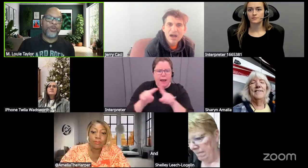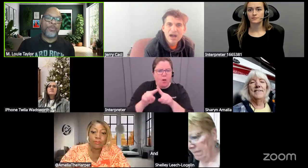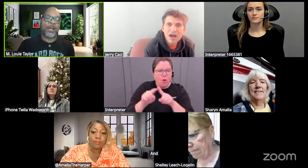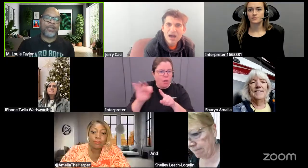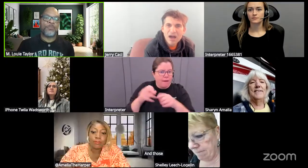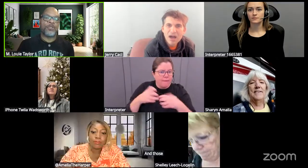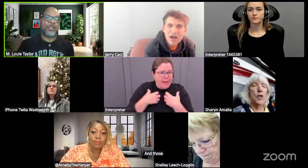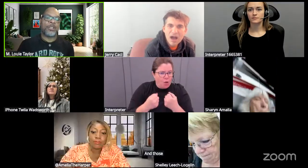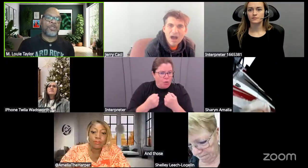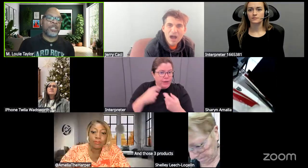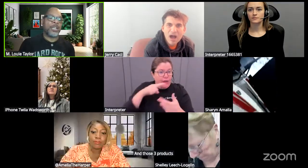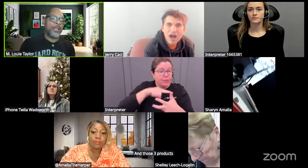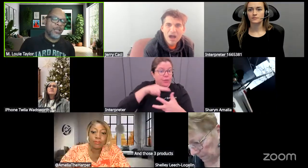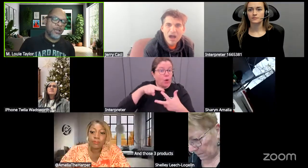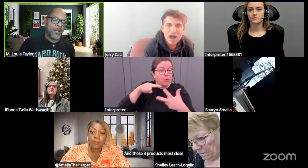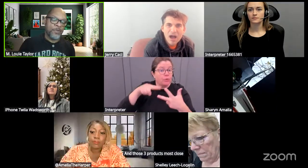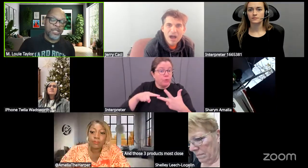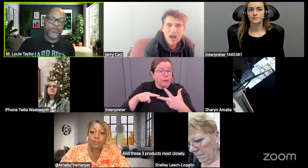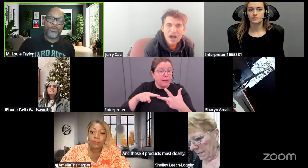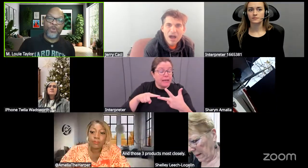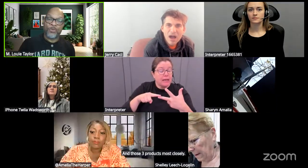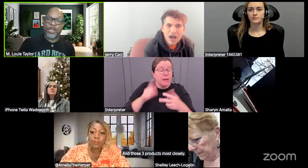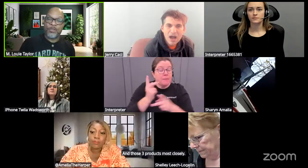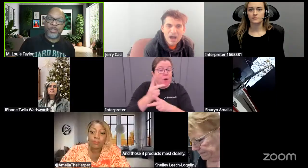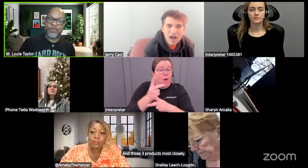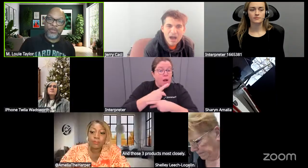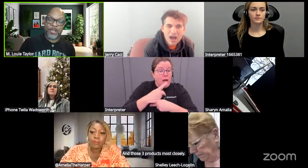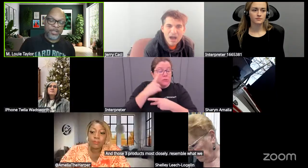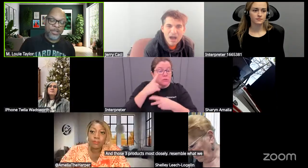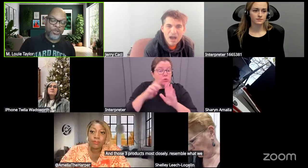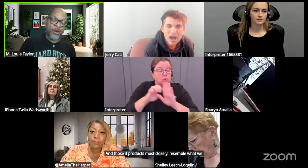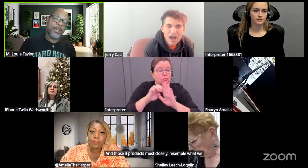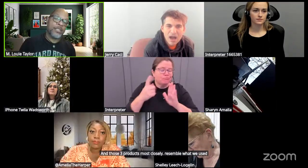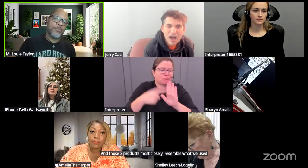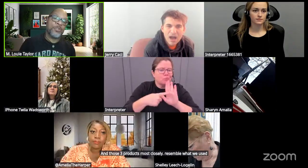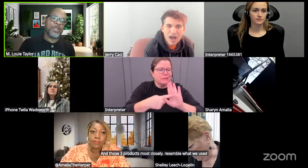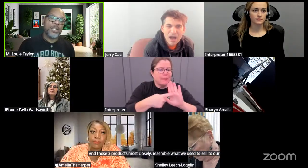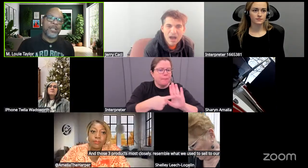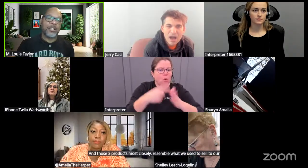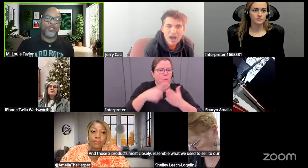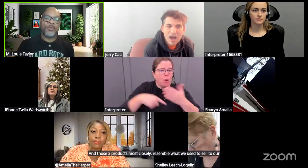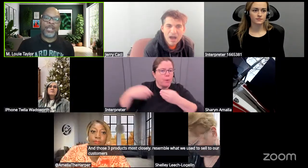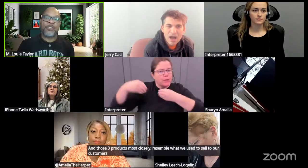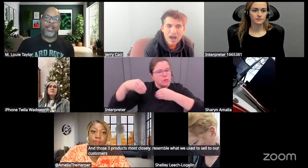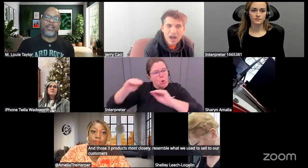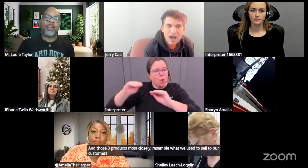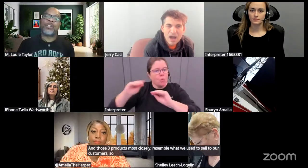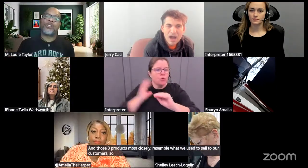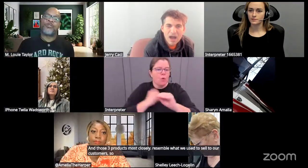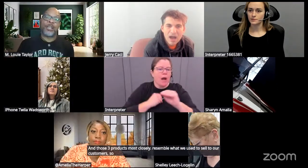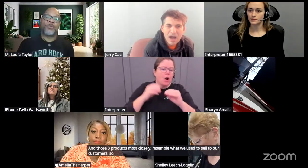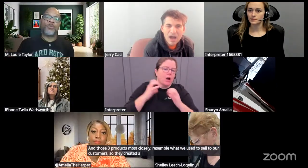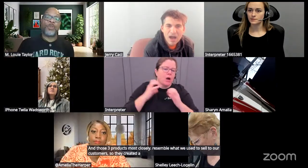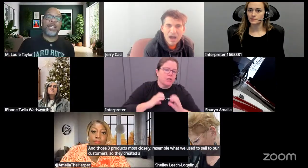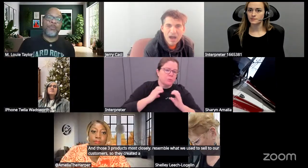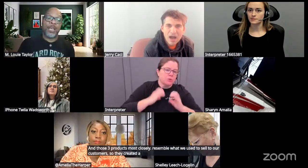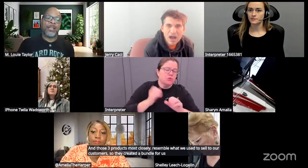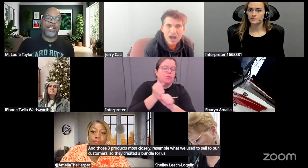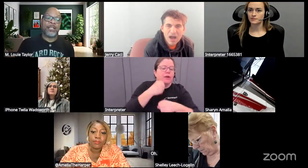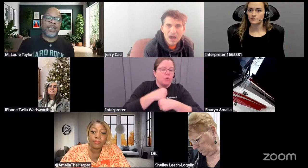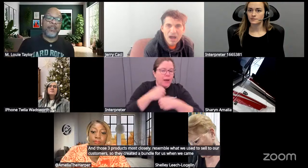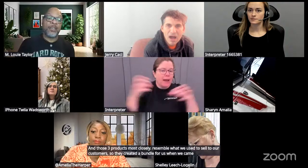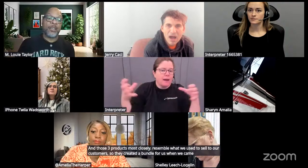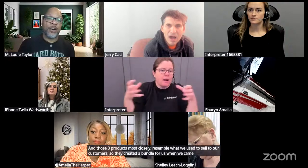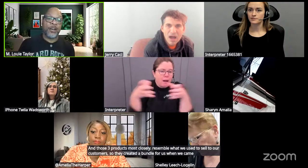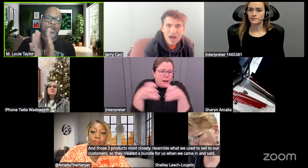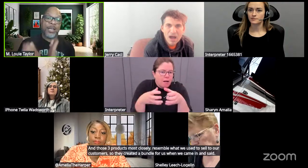three products most closely resemble what we used to sell to our customers. So they Oh, created a bundle for us when we came in and